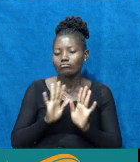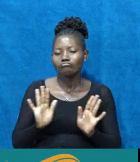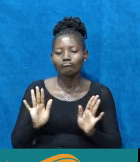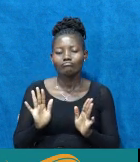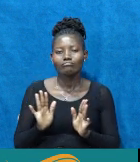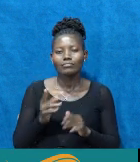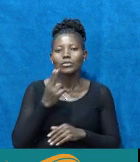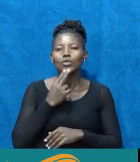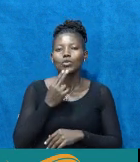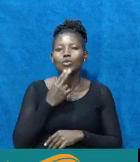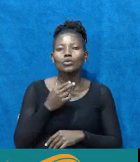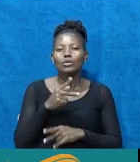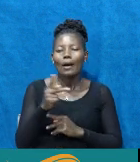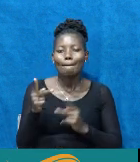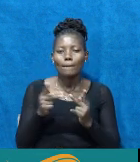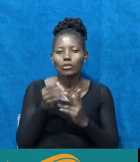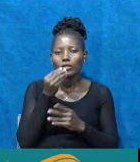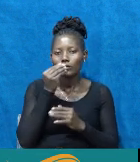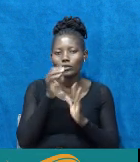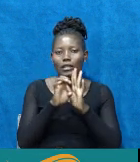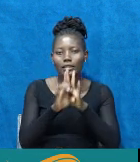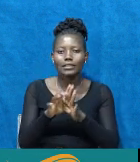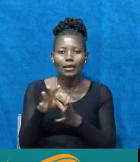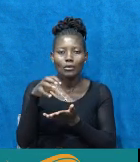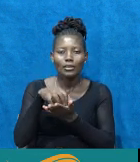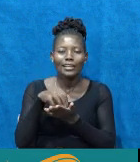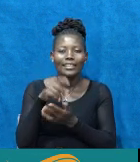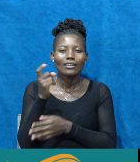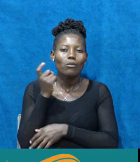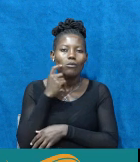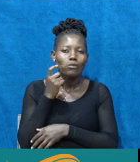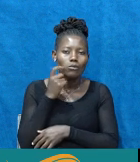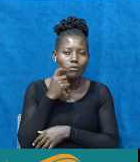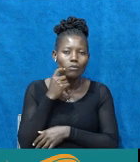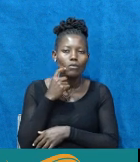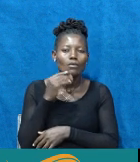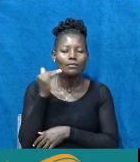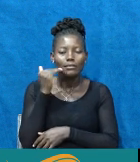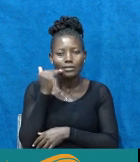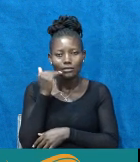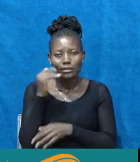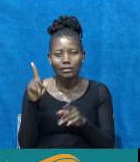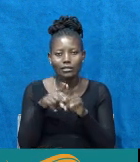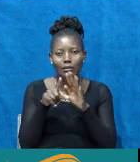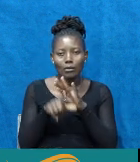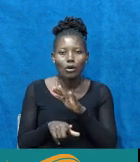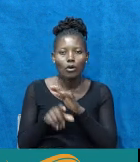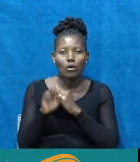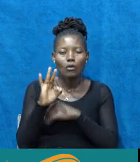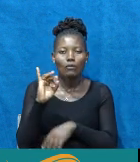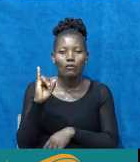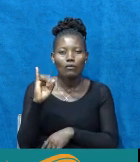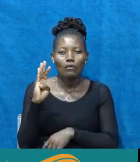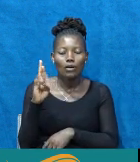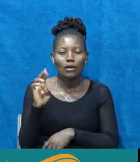a minimum or try and avoid them totally. Sugary processed foods such as your cakes, your sweets, your pastries,